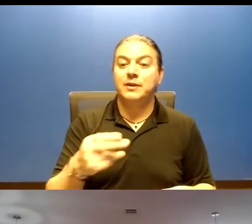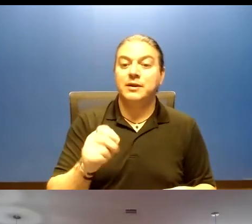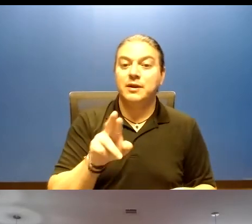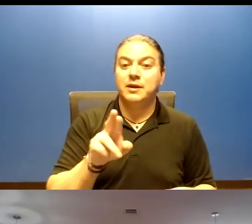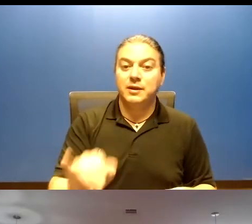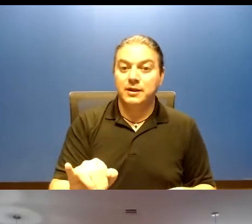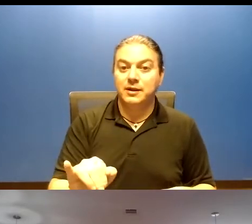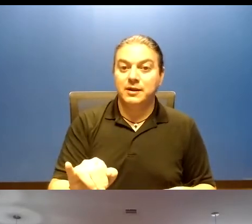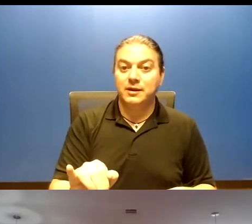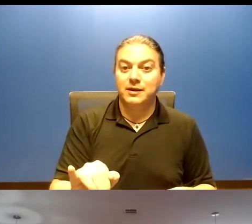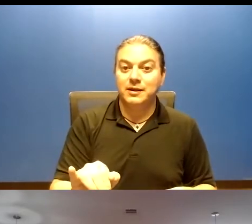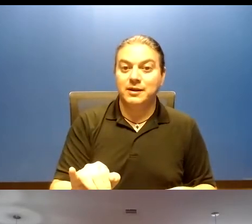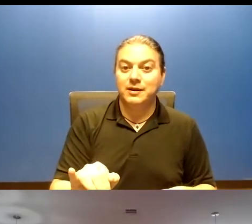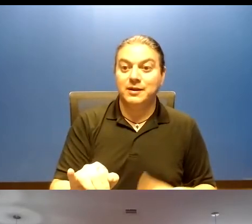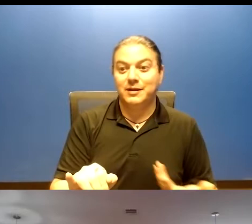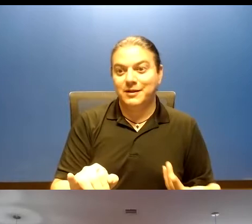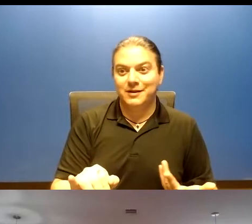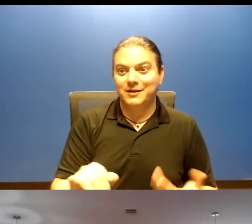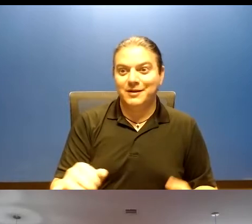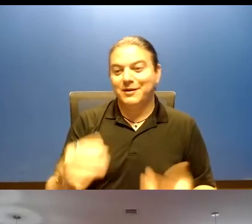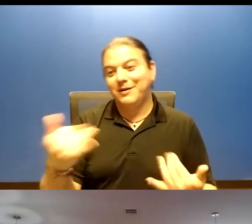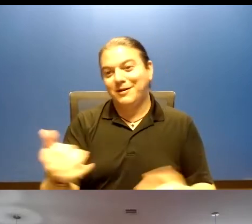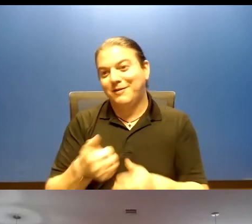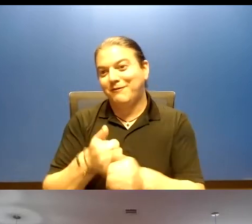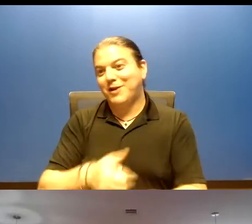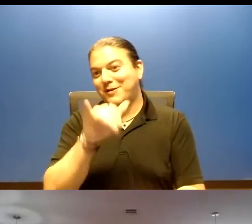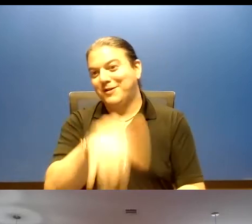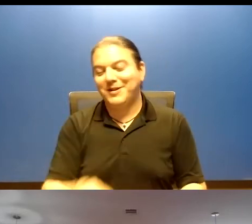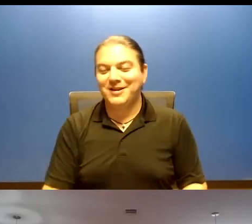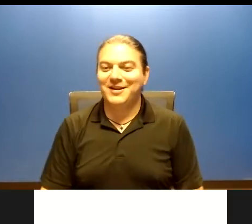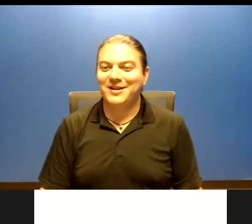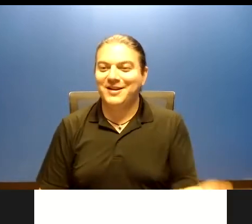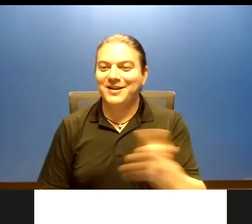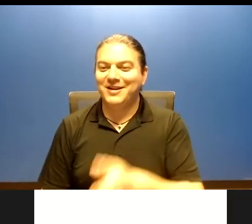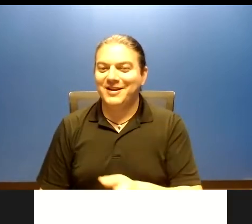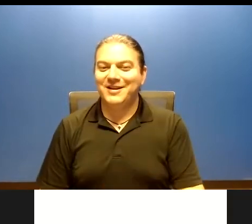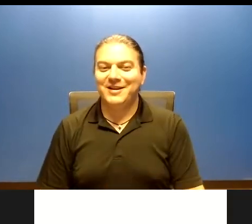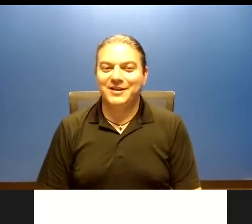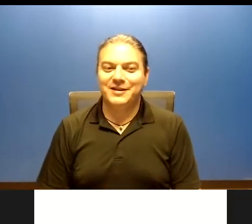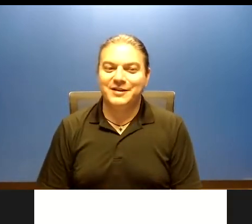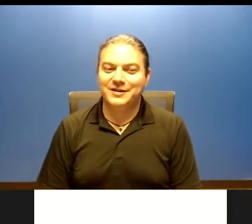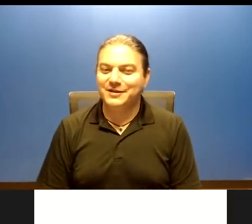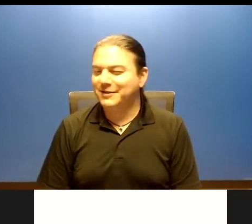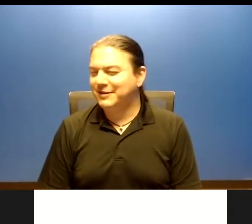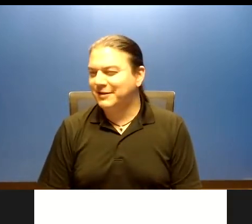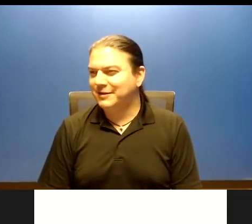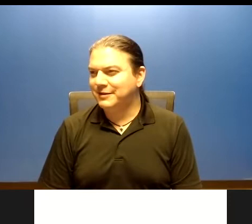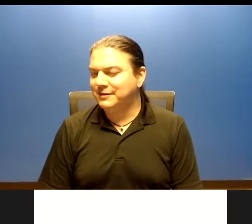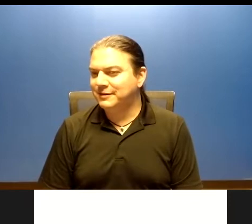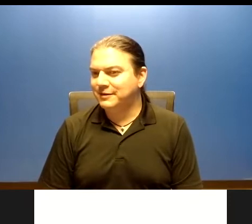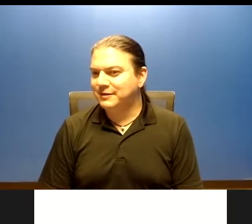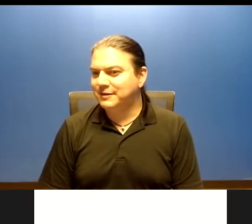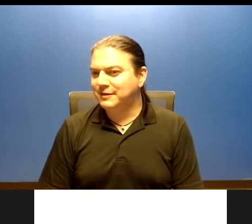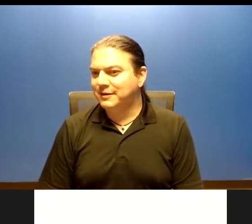I hate to put you on the spot and follow that. Okay. Again, with 2 individuals in my